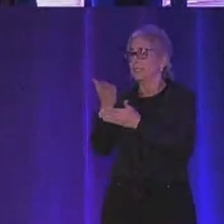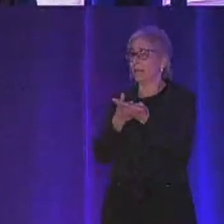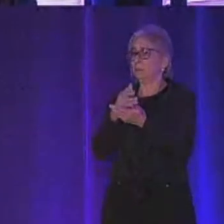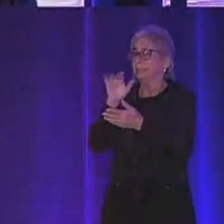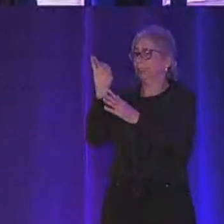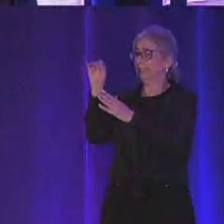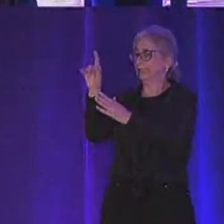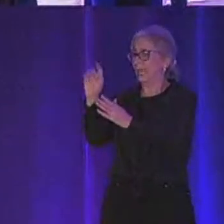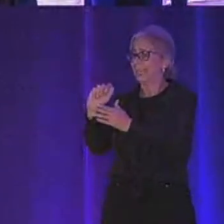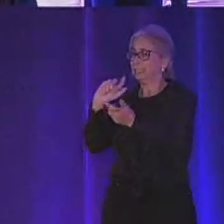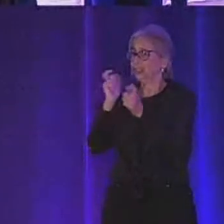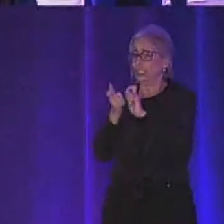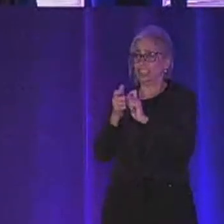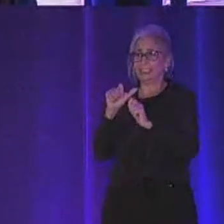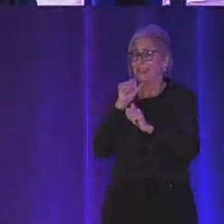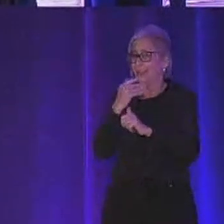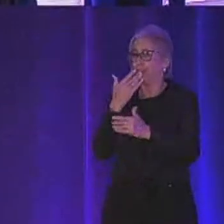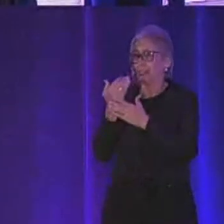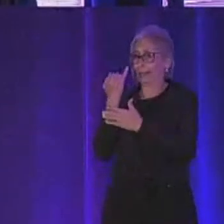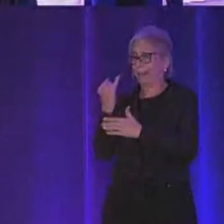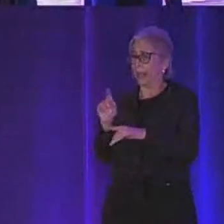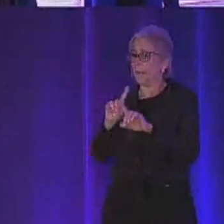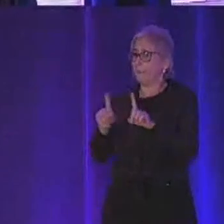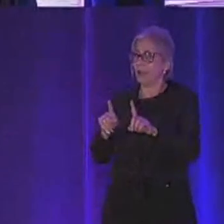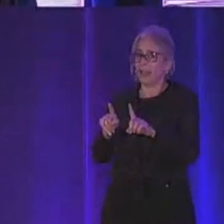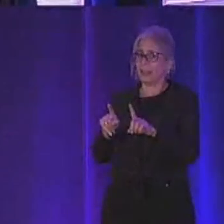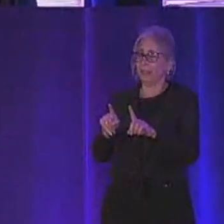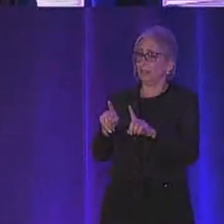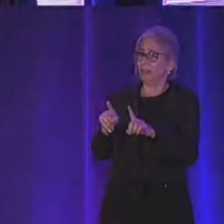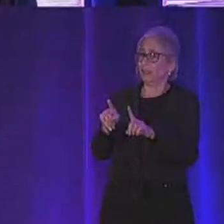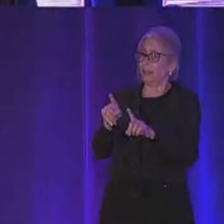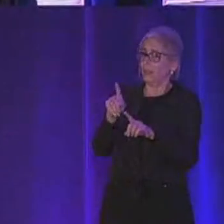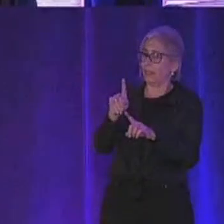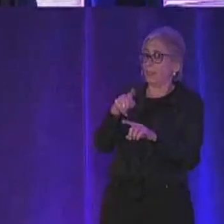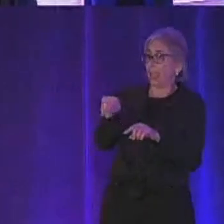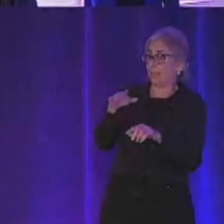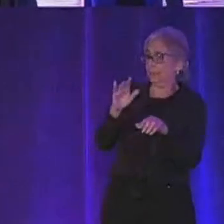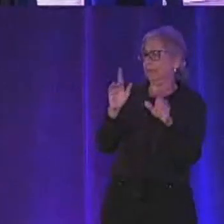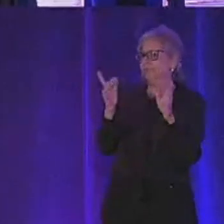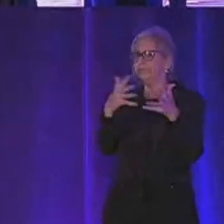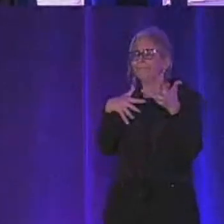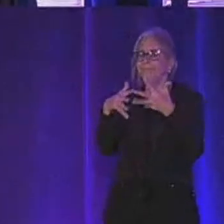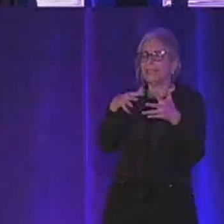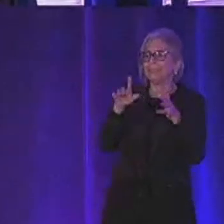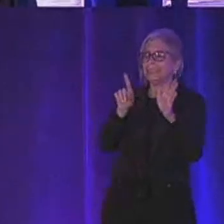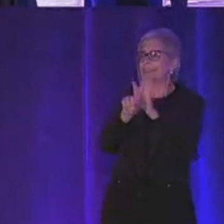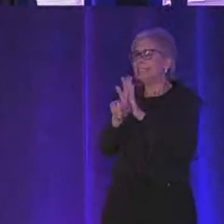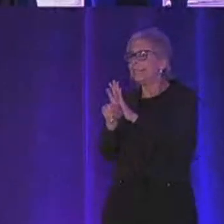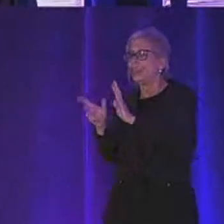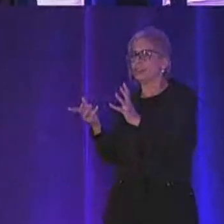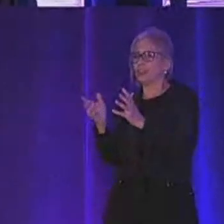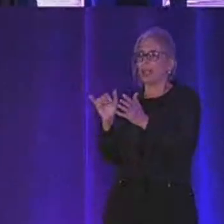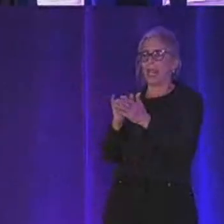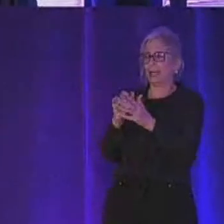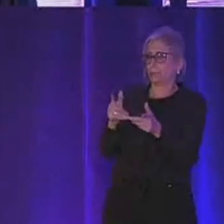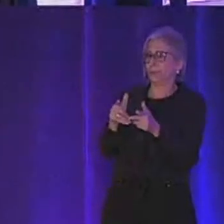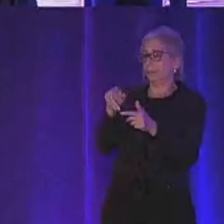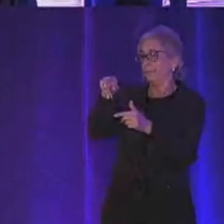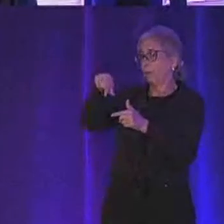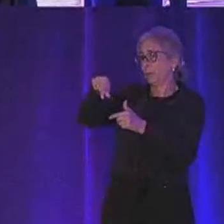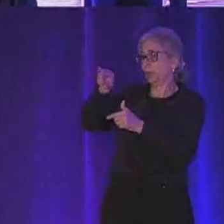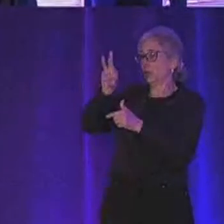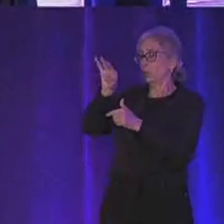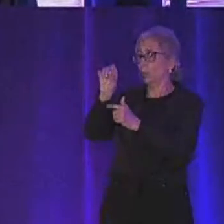this is non-intuitive. They expect fine-grained reactivity, like you get with signals in SolidJS and Quick. There's an